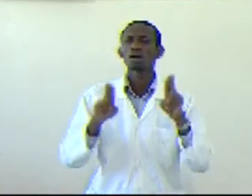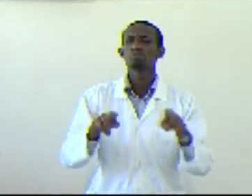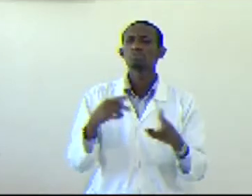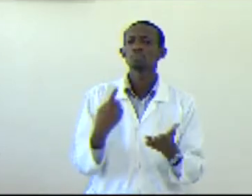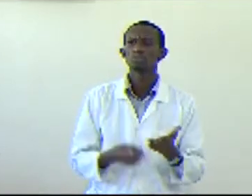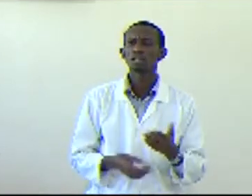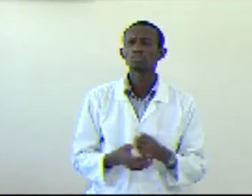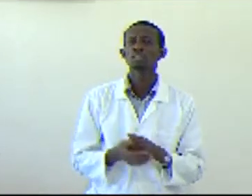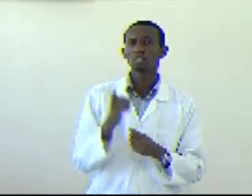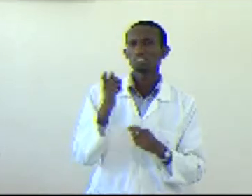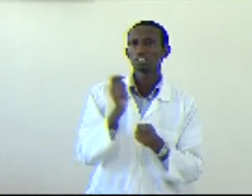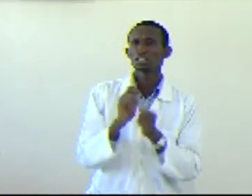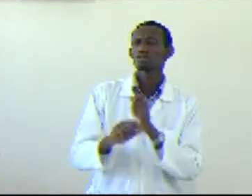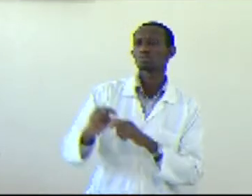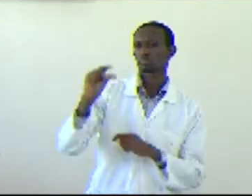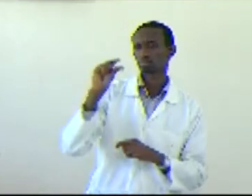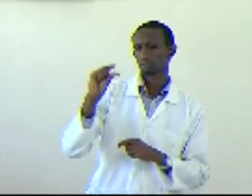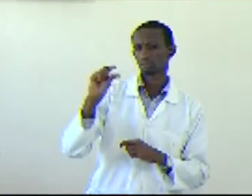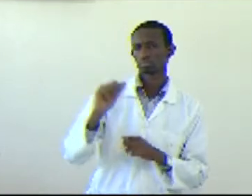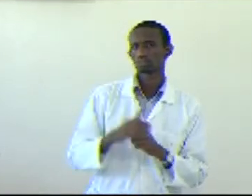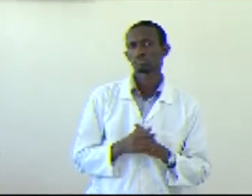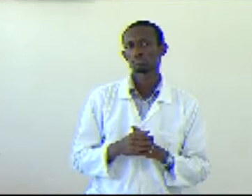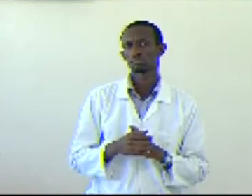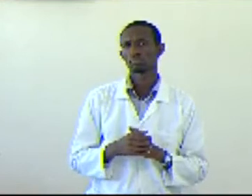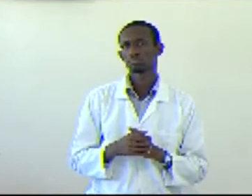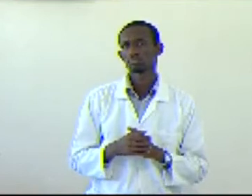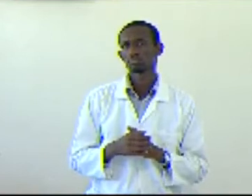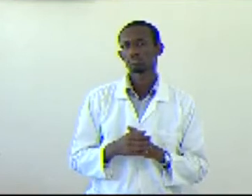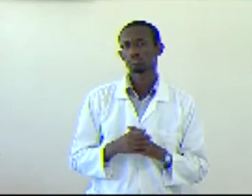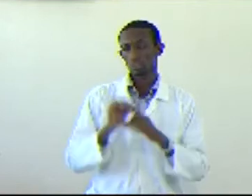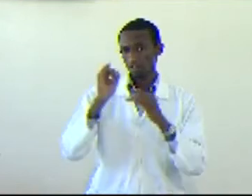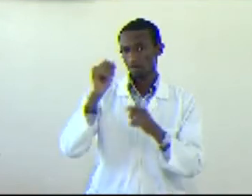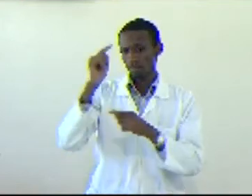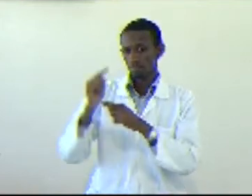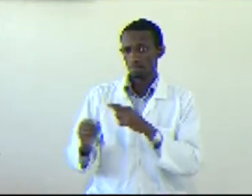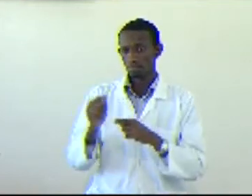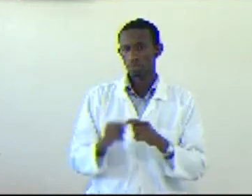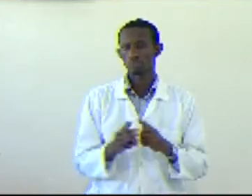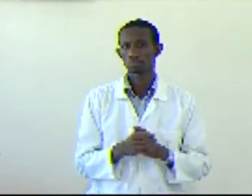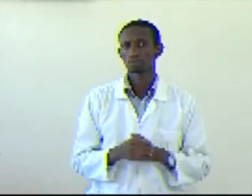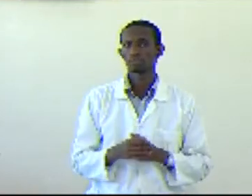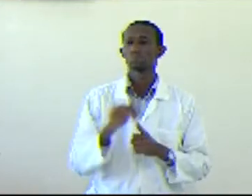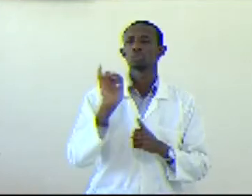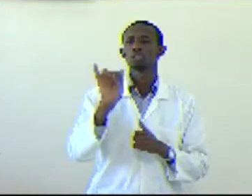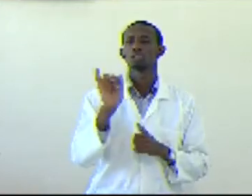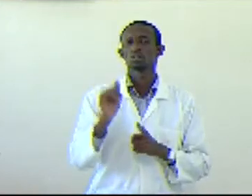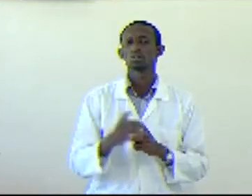right? And if it becomes small, so when we subtract, so we remain with